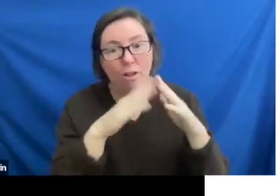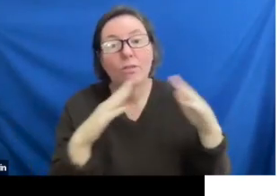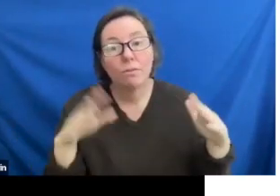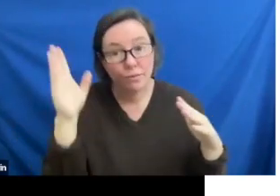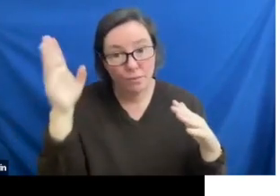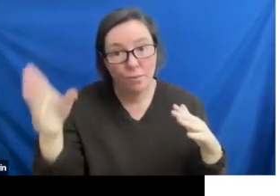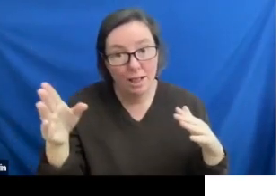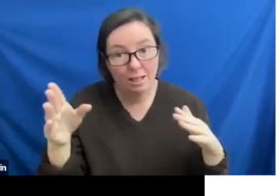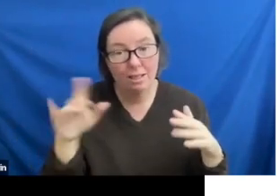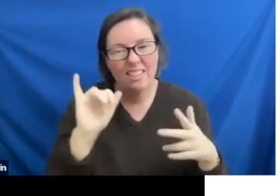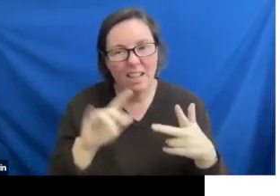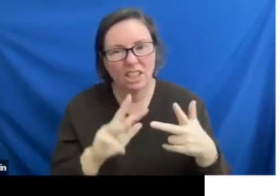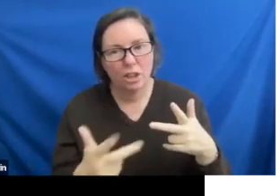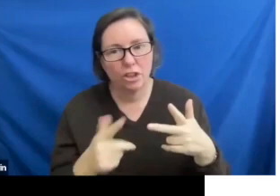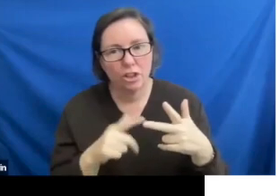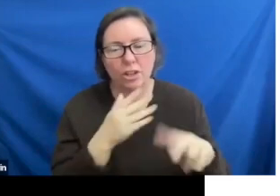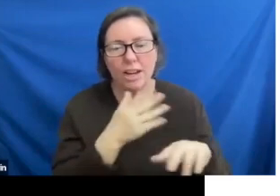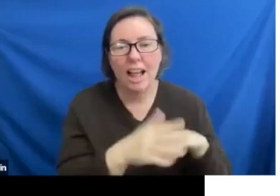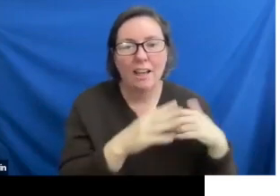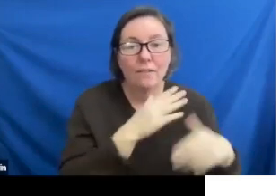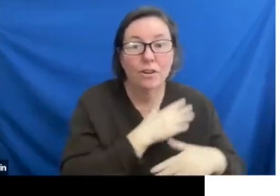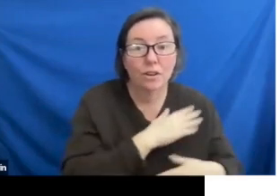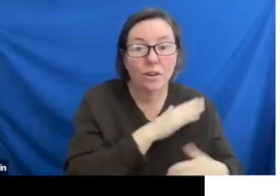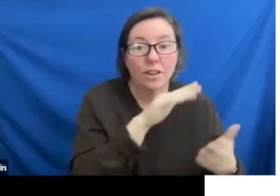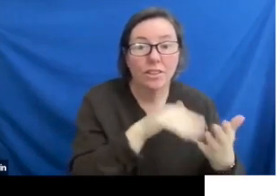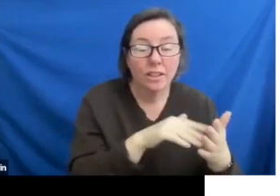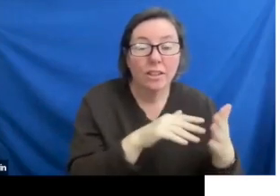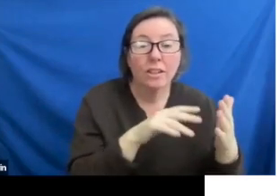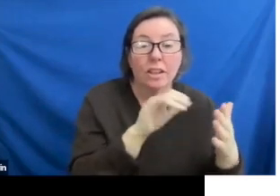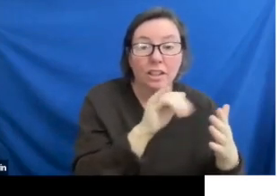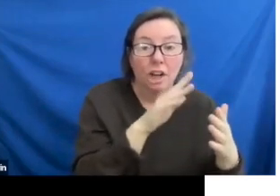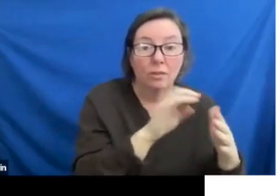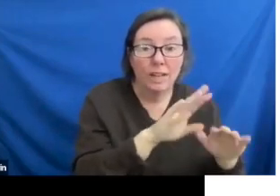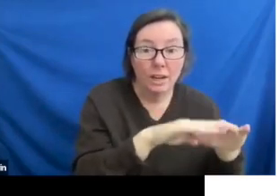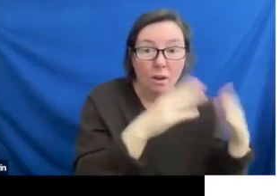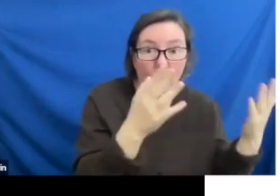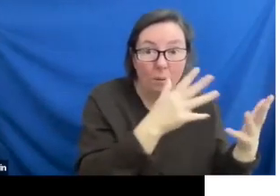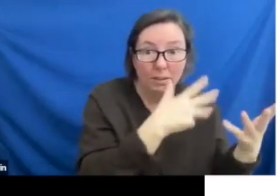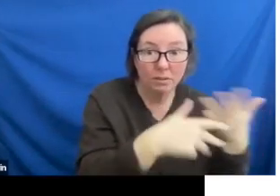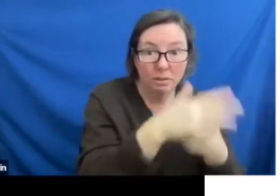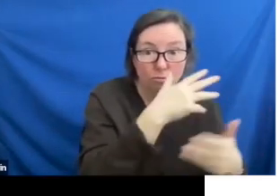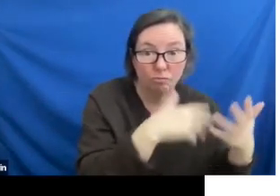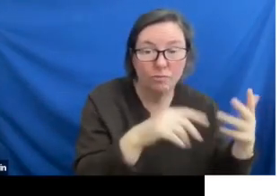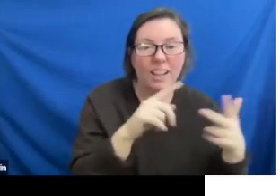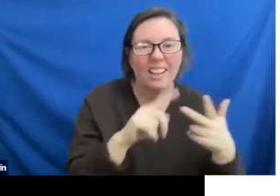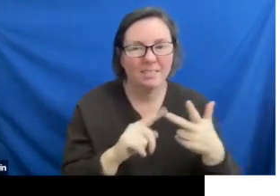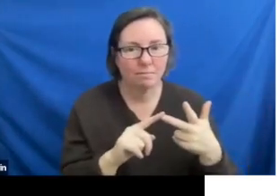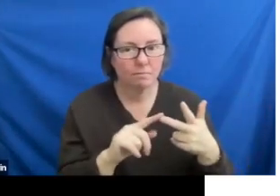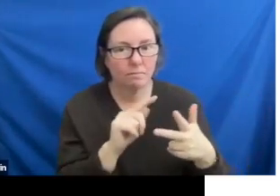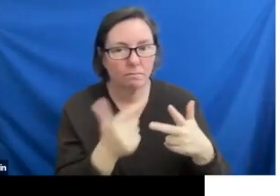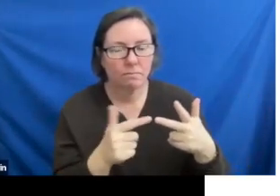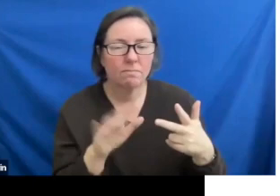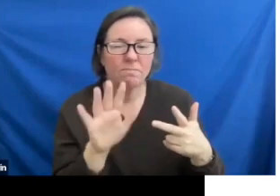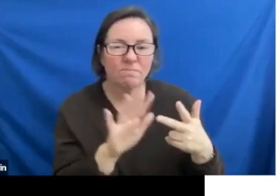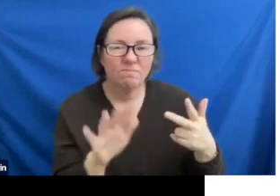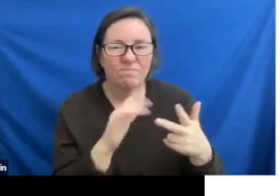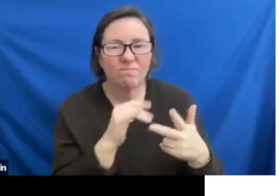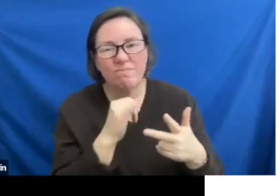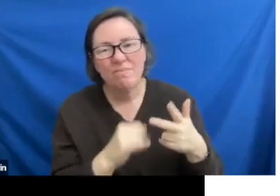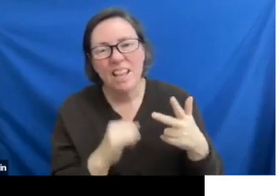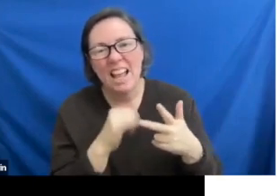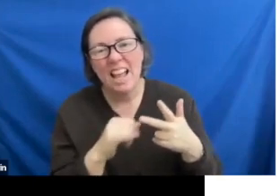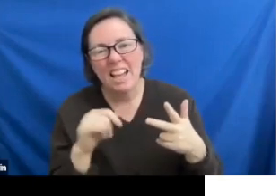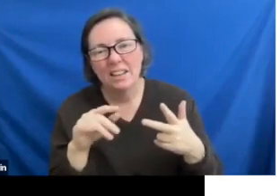the arena reopens. It will be, when we're done by end of the calendar year, maybe midwinter, it'll be one